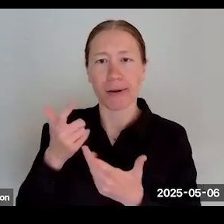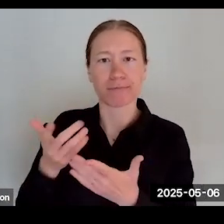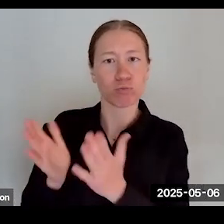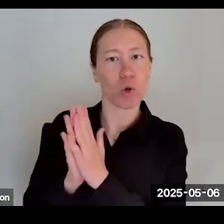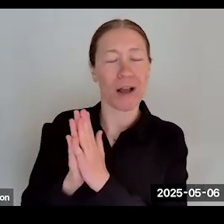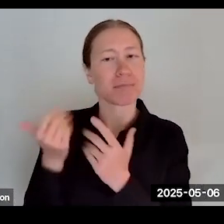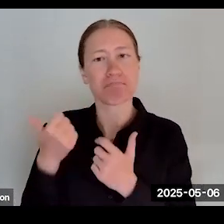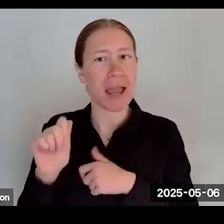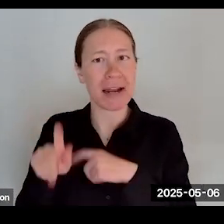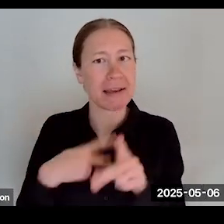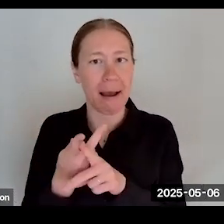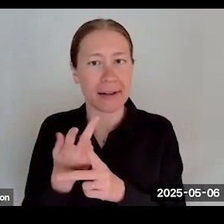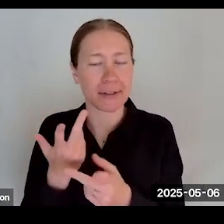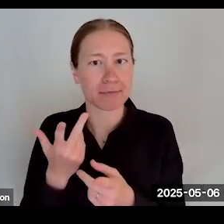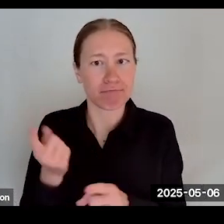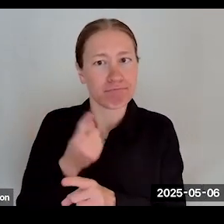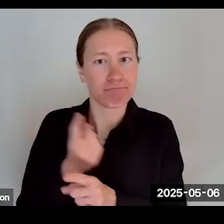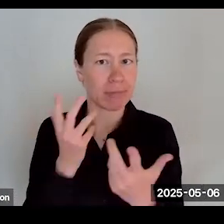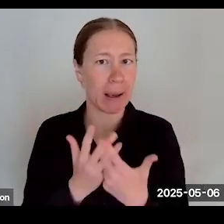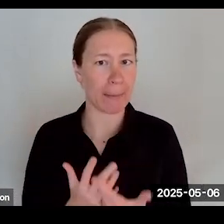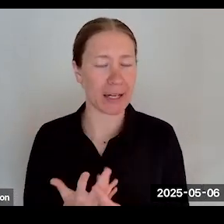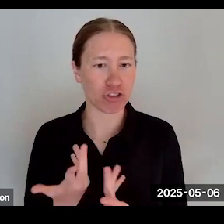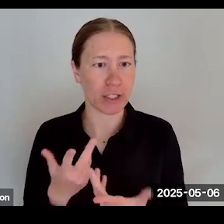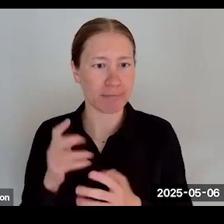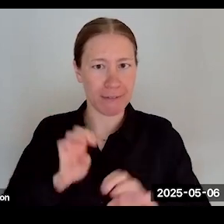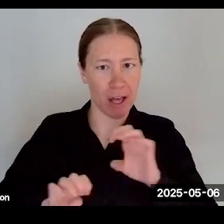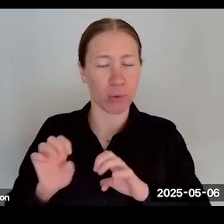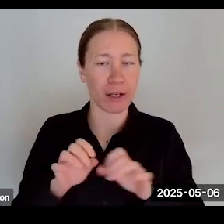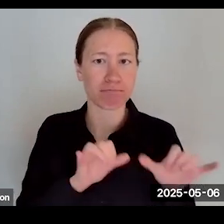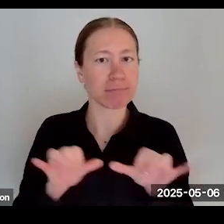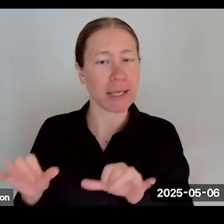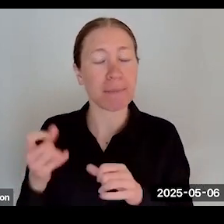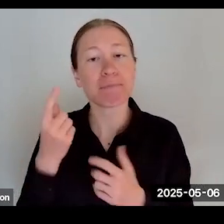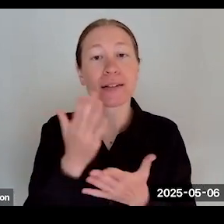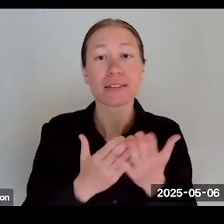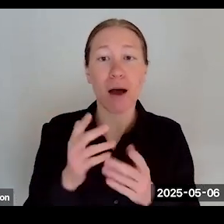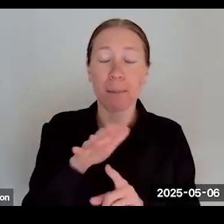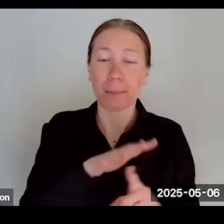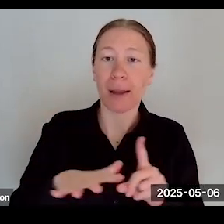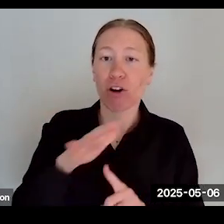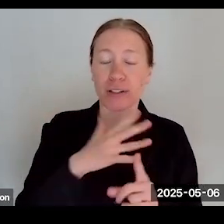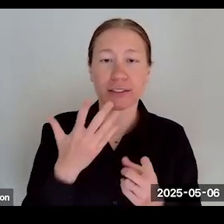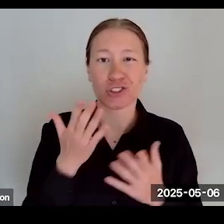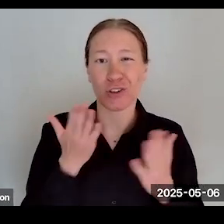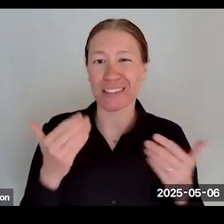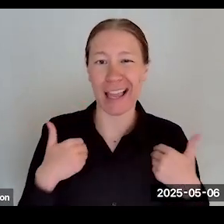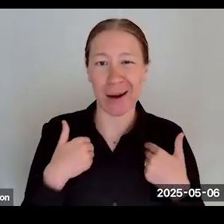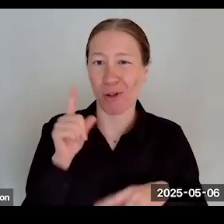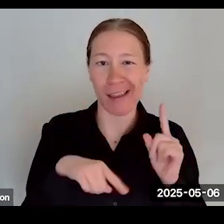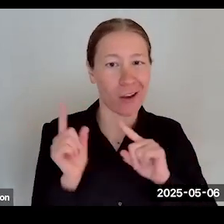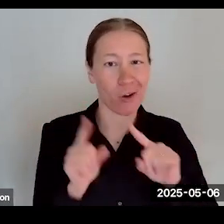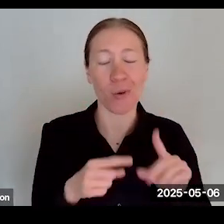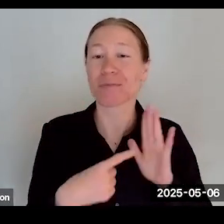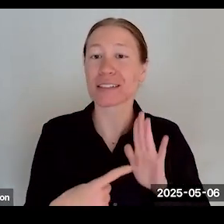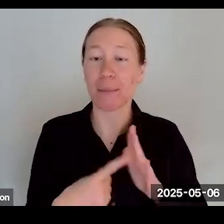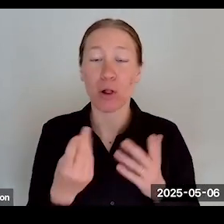of accommodation would be evaluated. There may be some spaces where a service animal cannot go. For example, if an employee